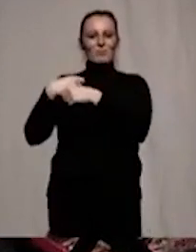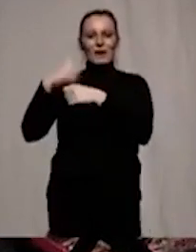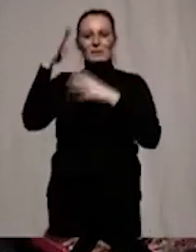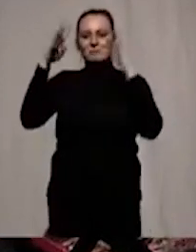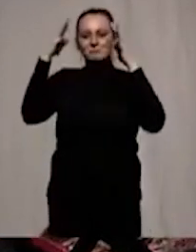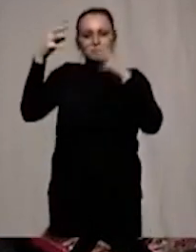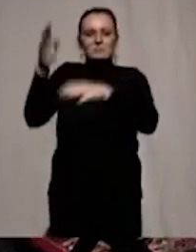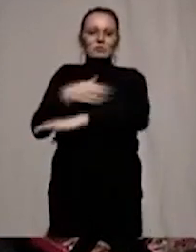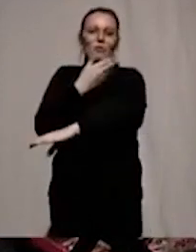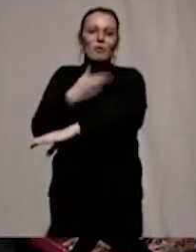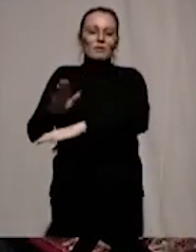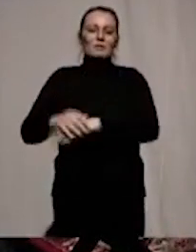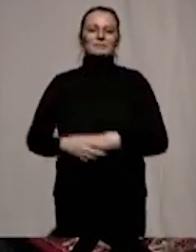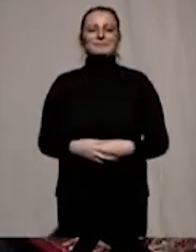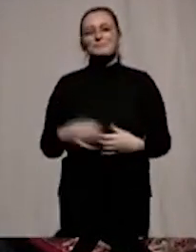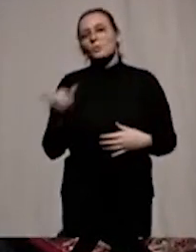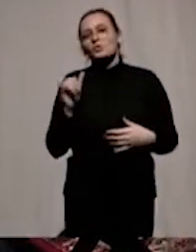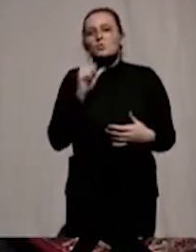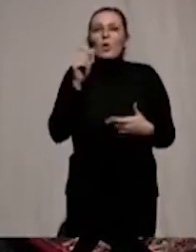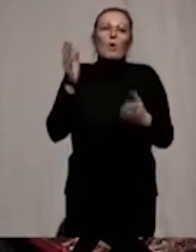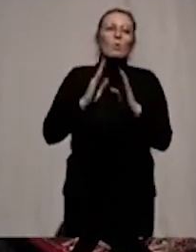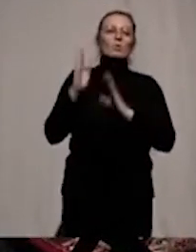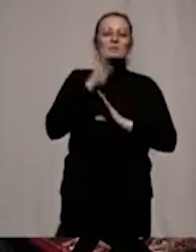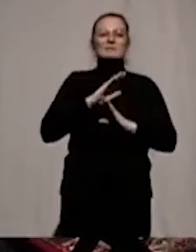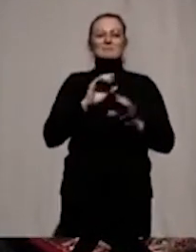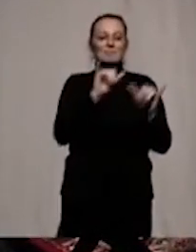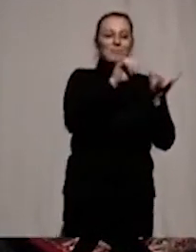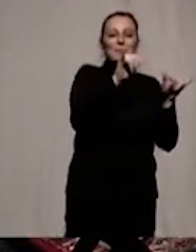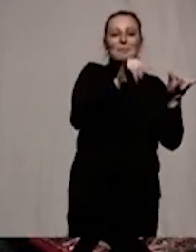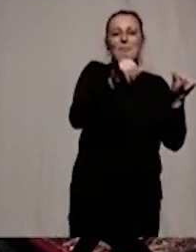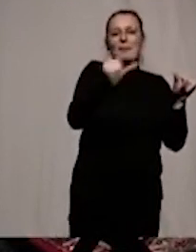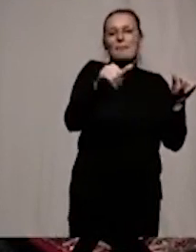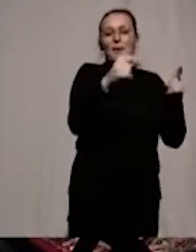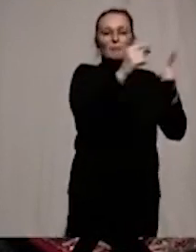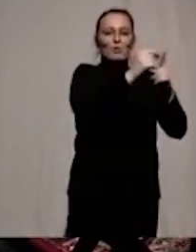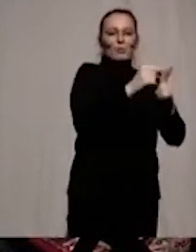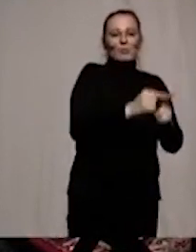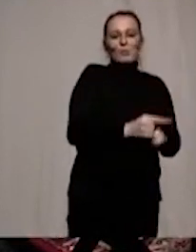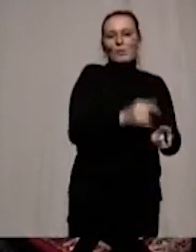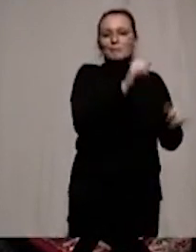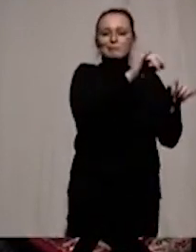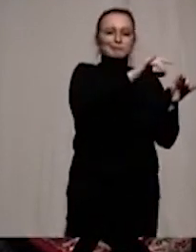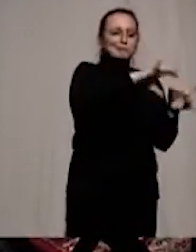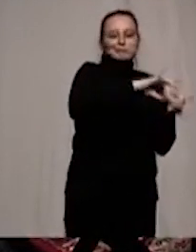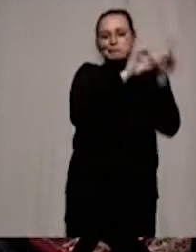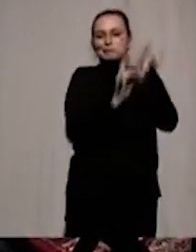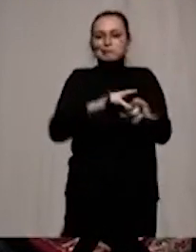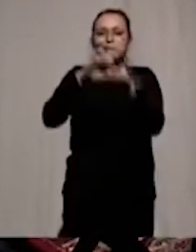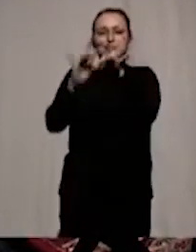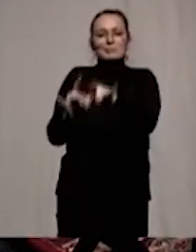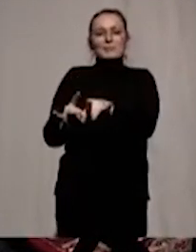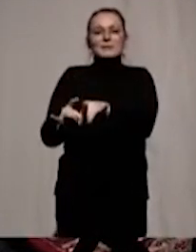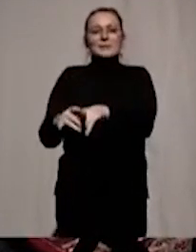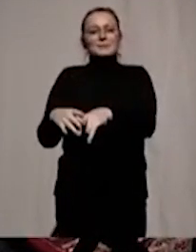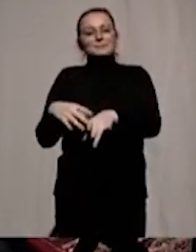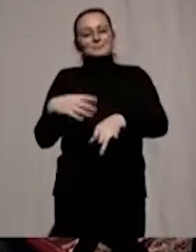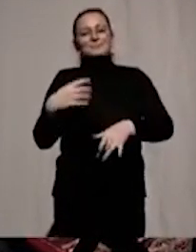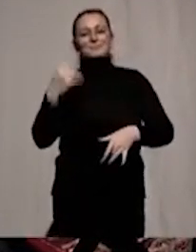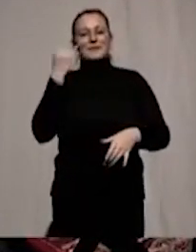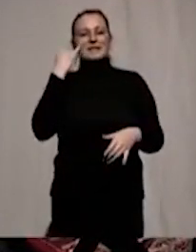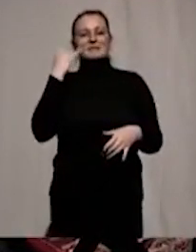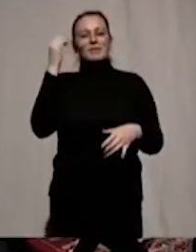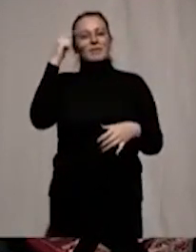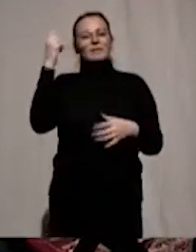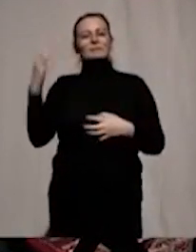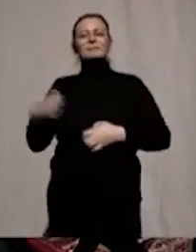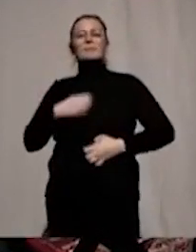so much about, the rhyming scheme or the beat or the rhythm of it. It's when you think of the emotion, all of the